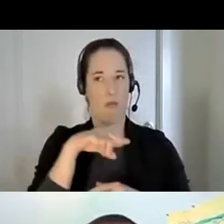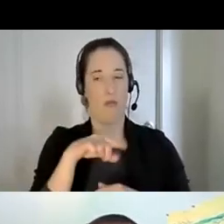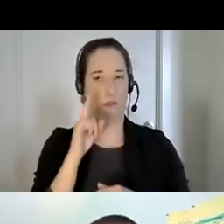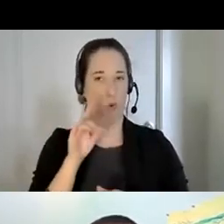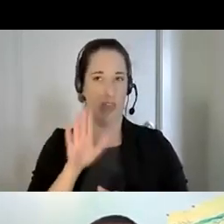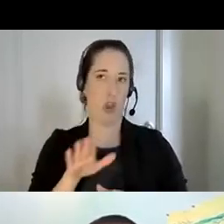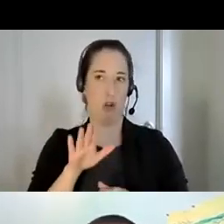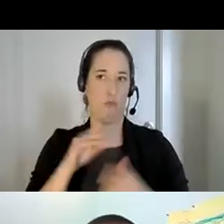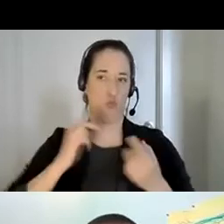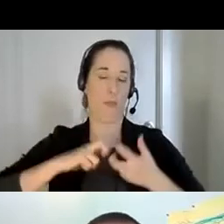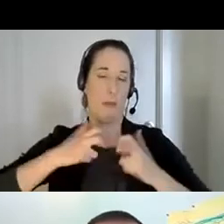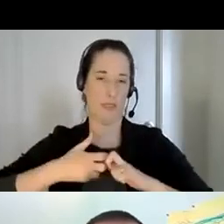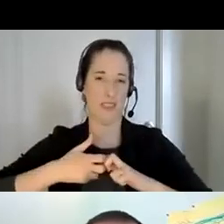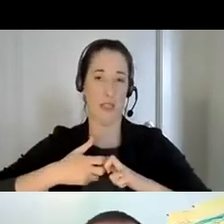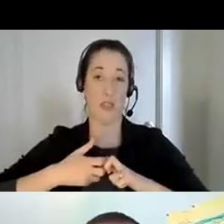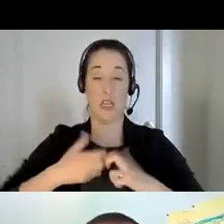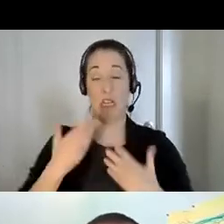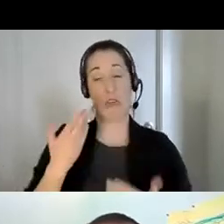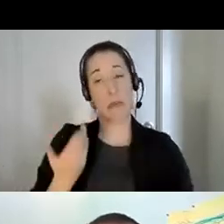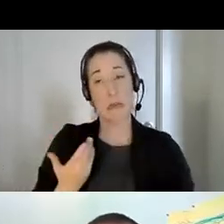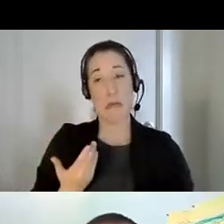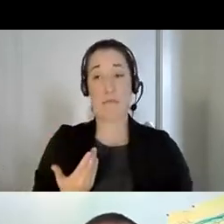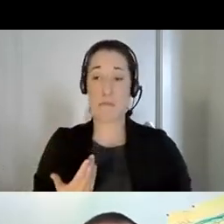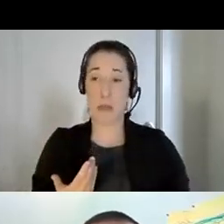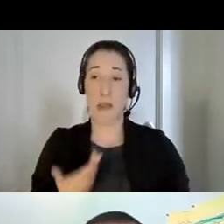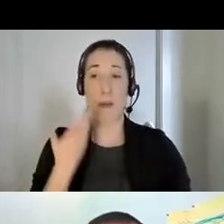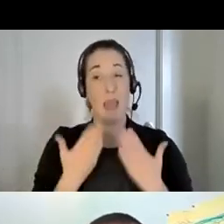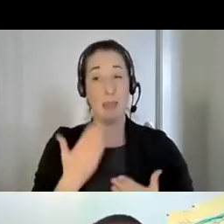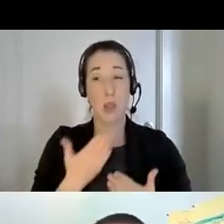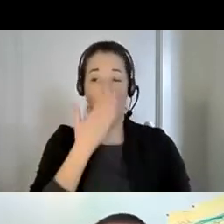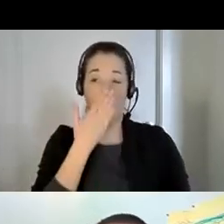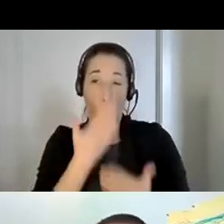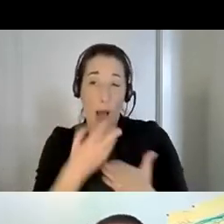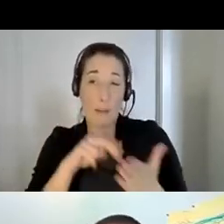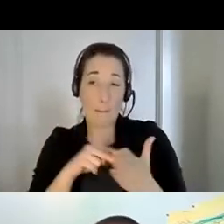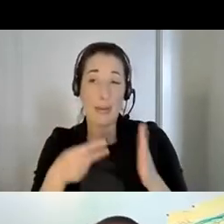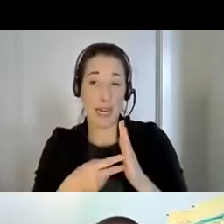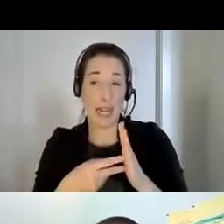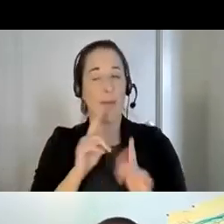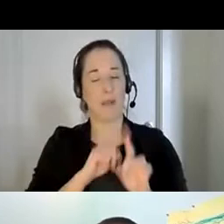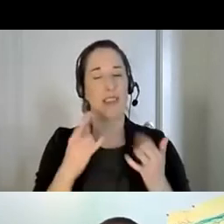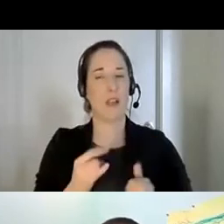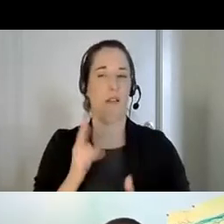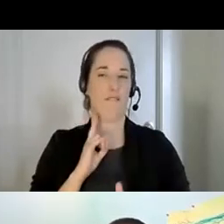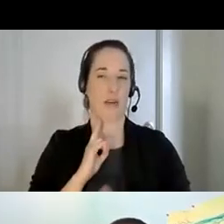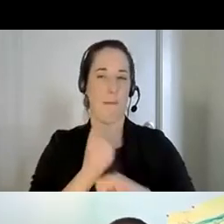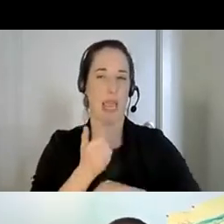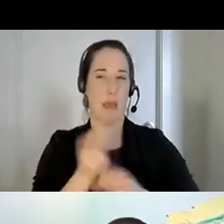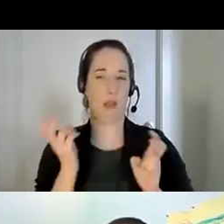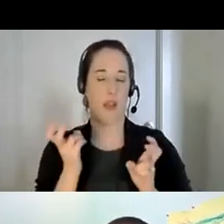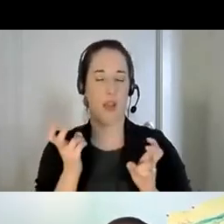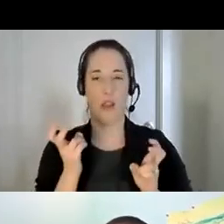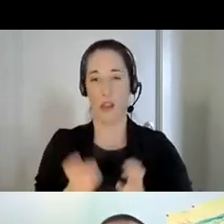is a subtle, perhaps even benevolent or well-intentioned type of victim blaming. By